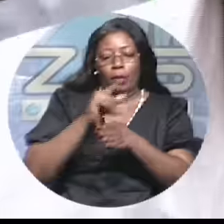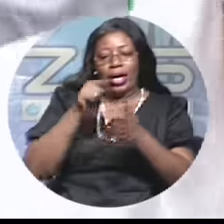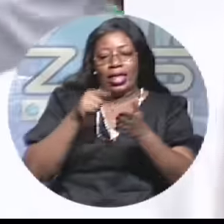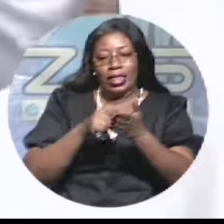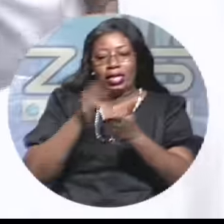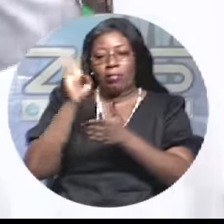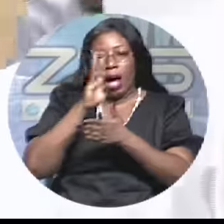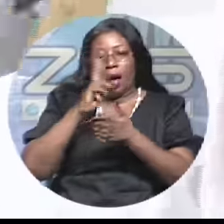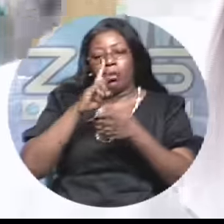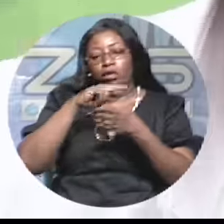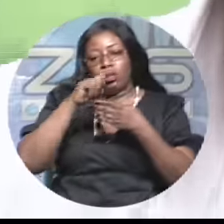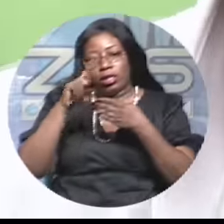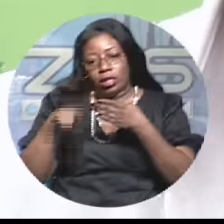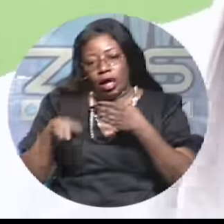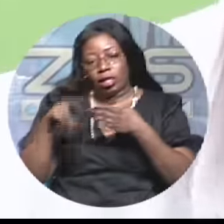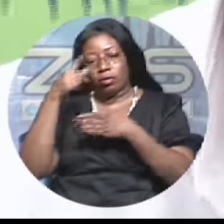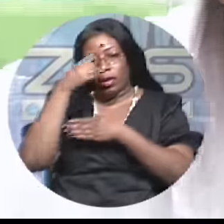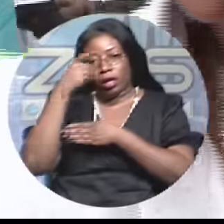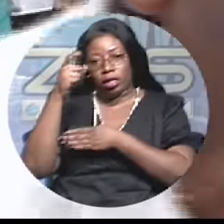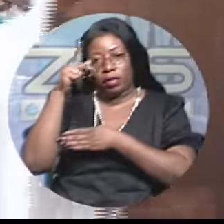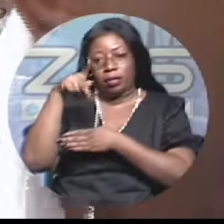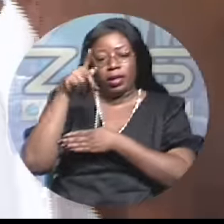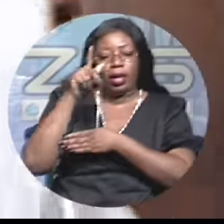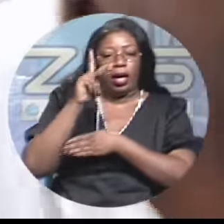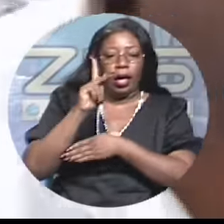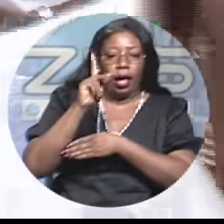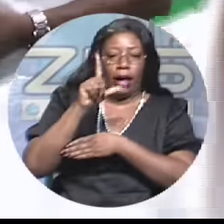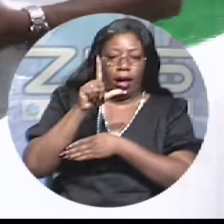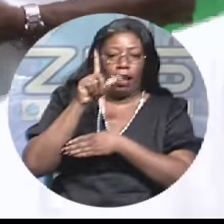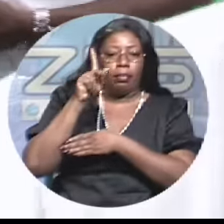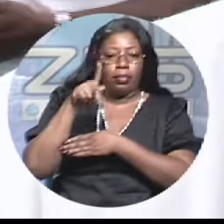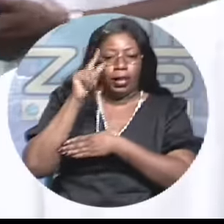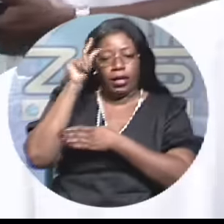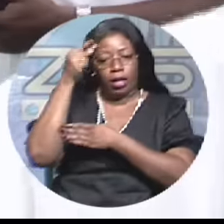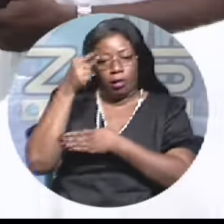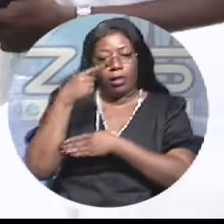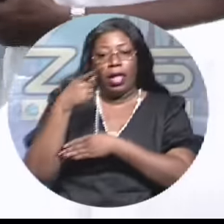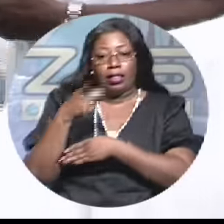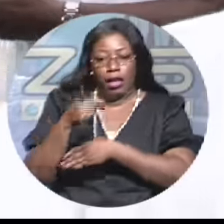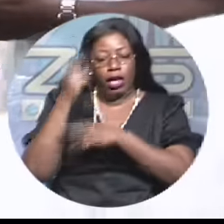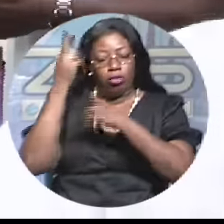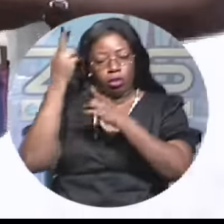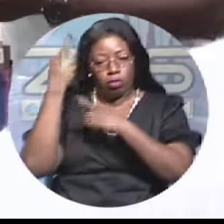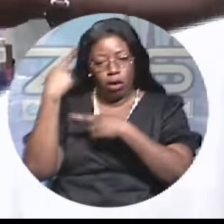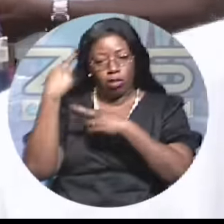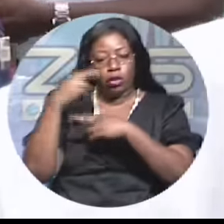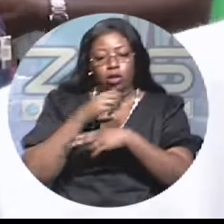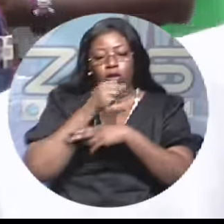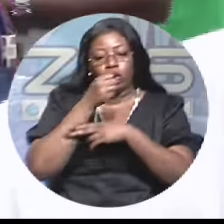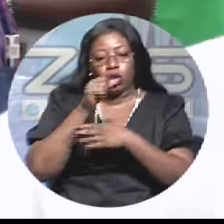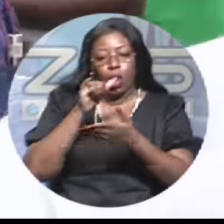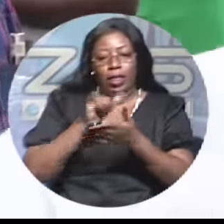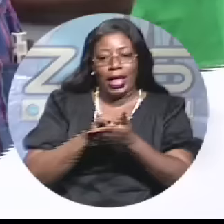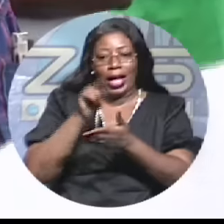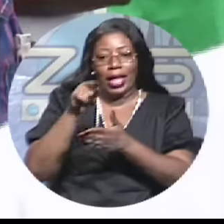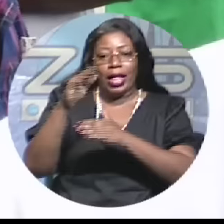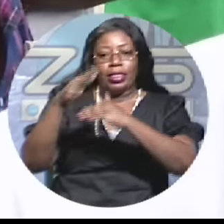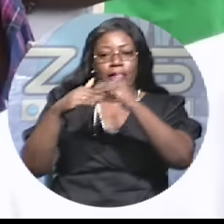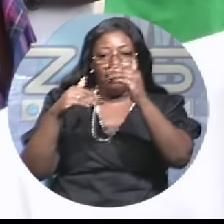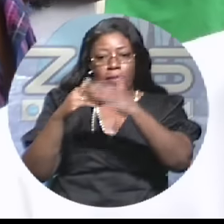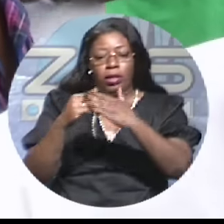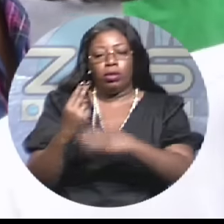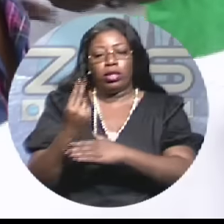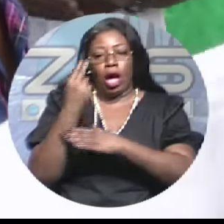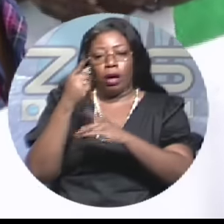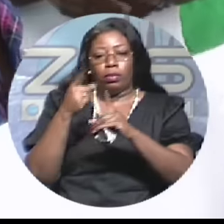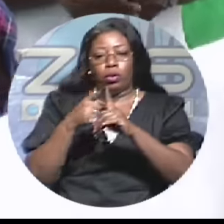result of this PLP government. They are the ones that were responsible to ensure that that building would have been up to code